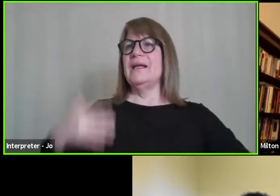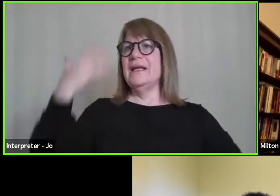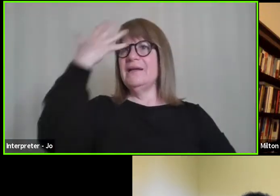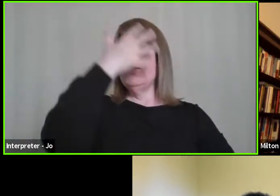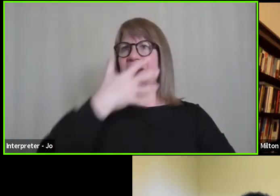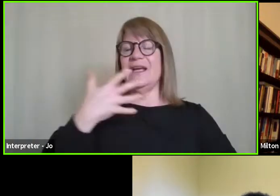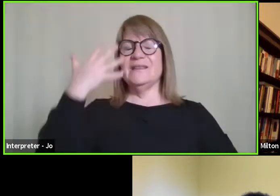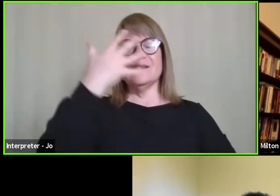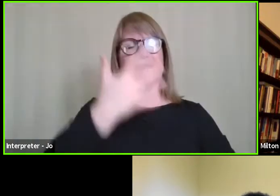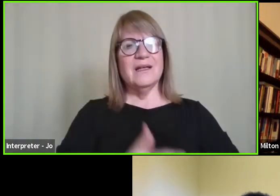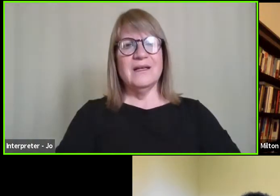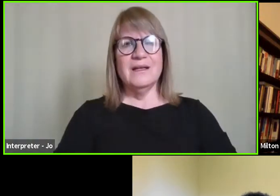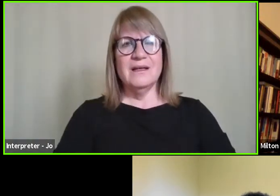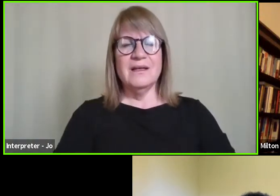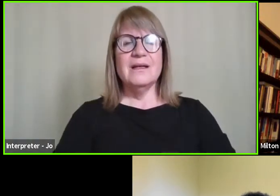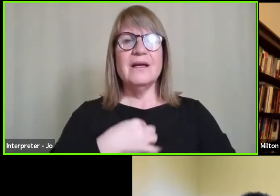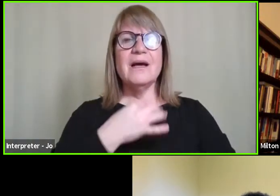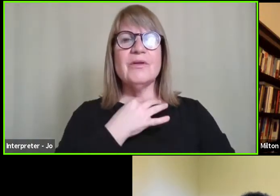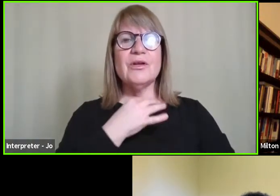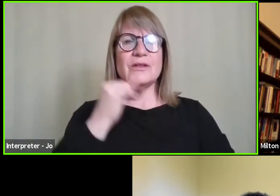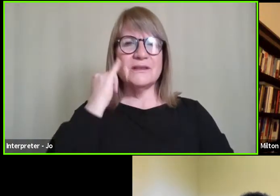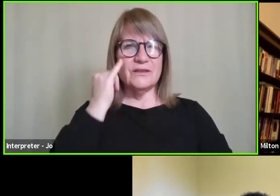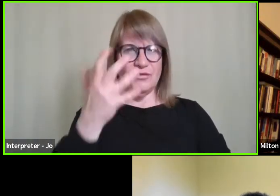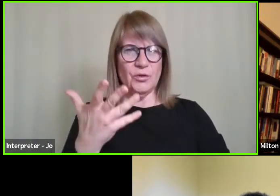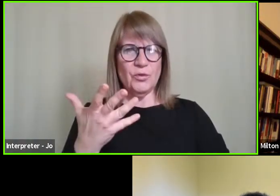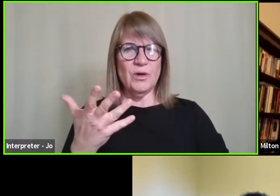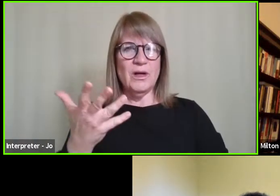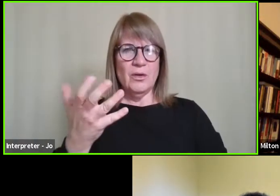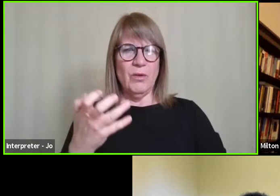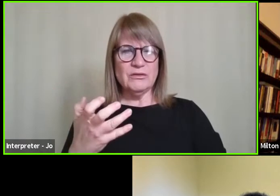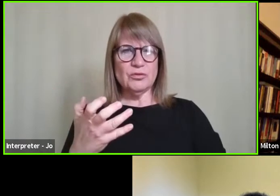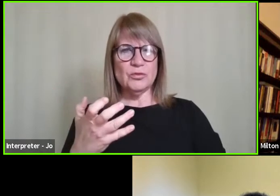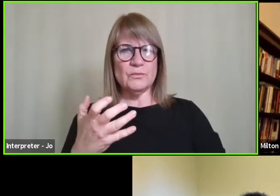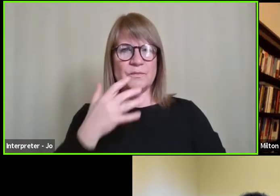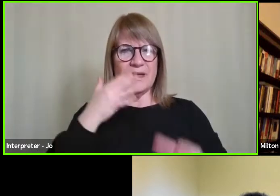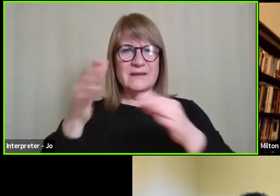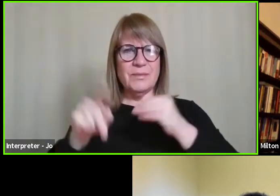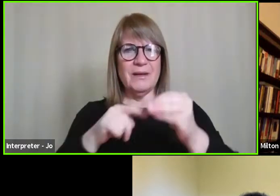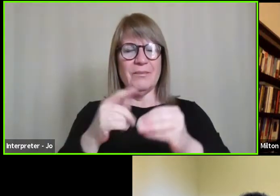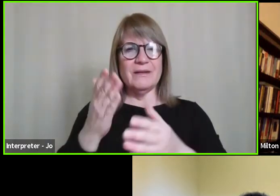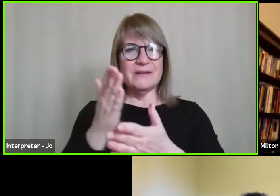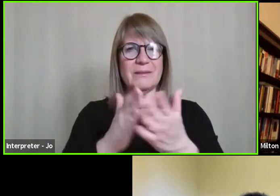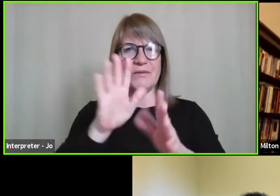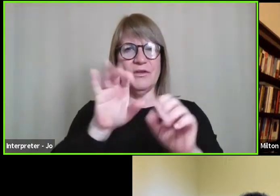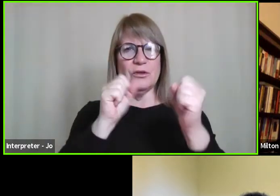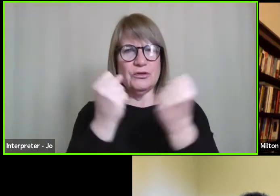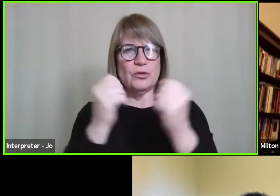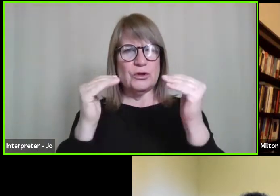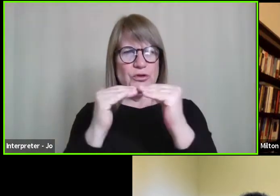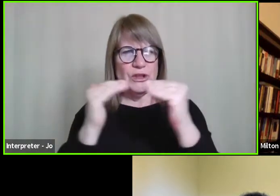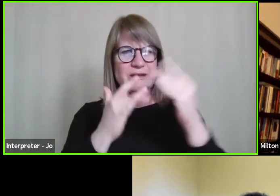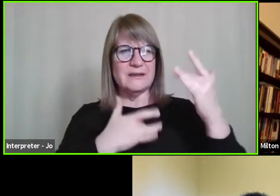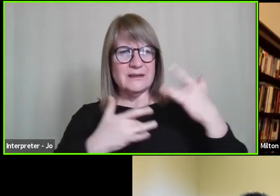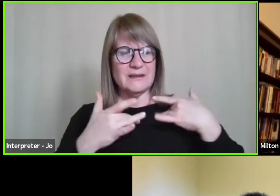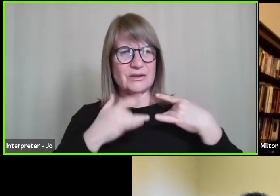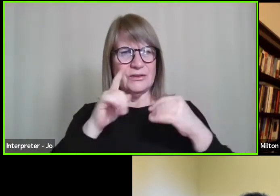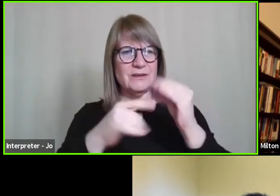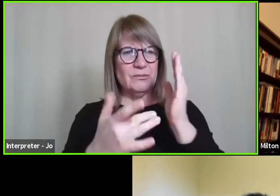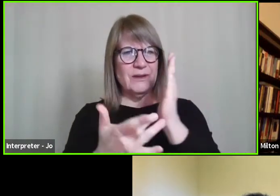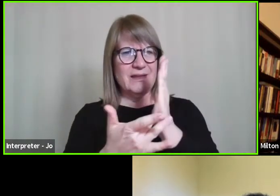would you be uh willing to elaborate on some of your social justice concerns when you see the directions these technologies are moving